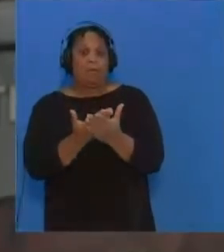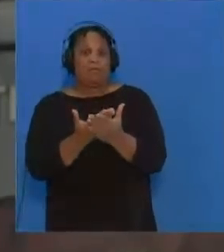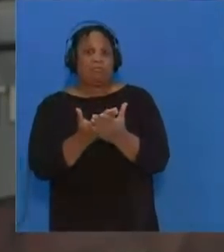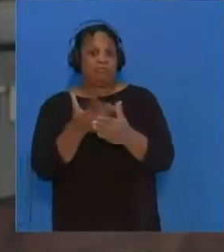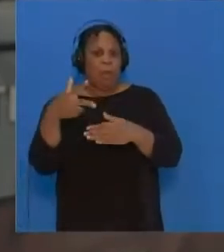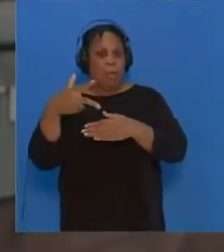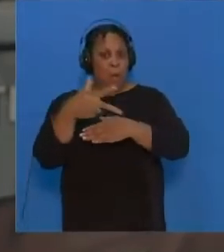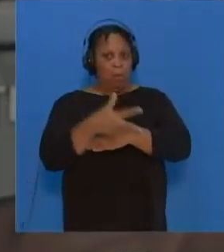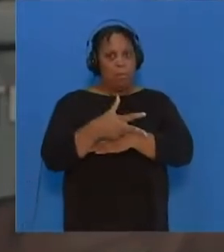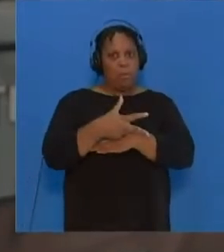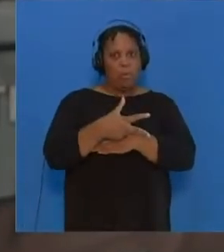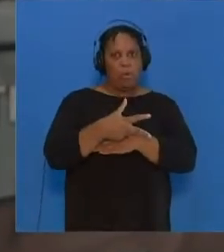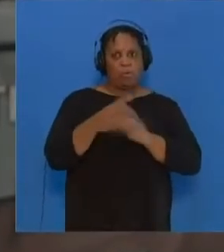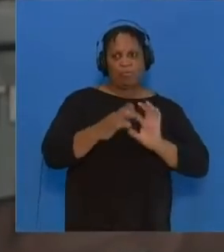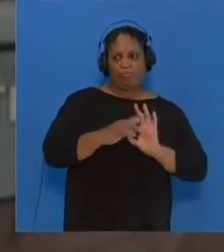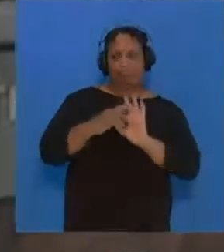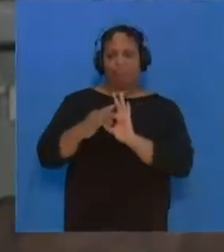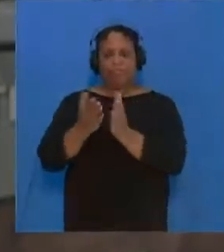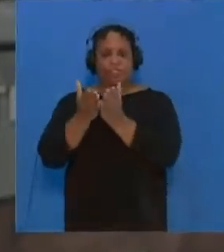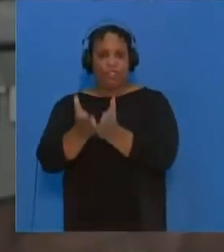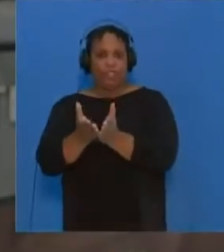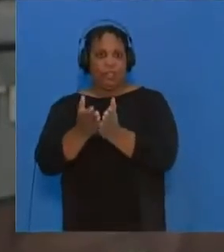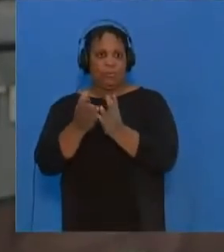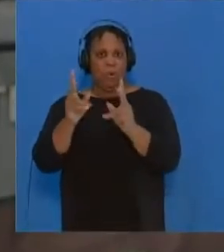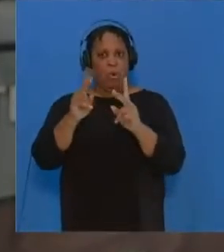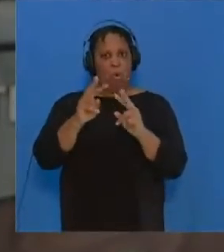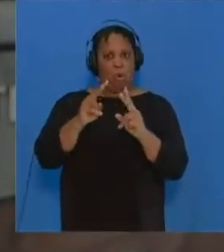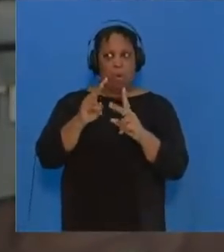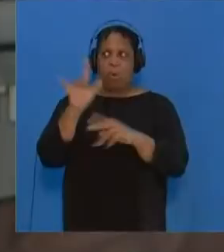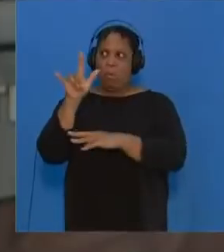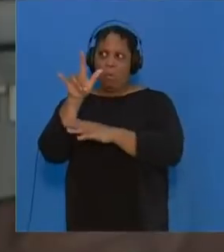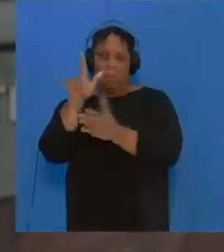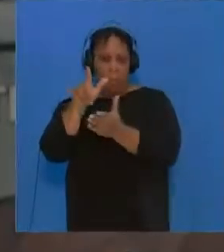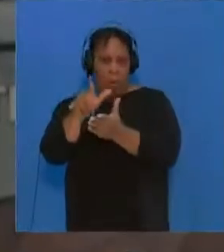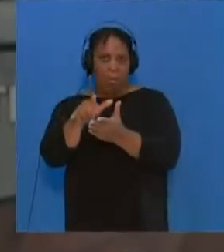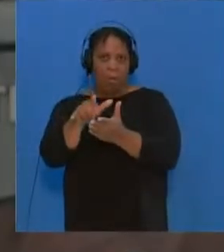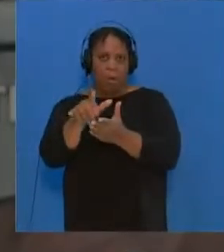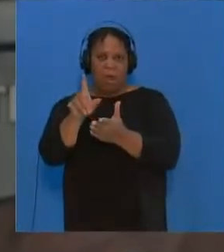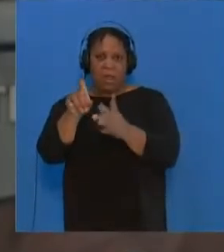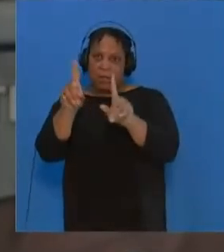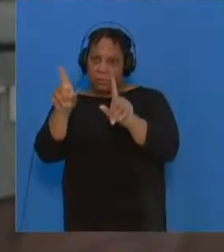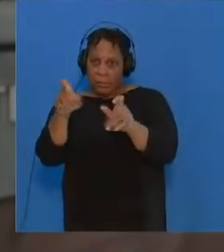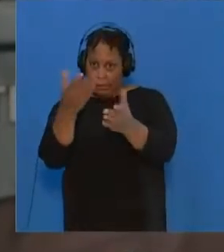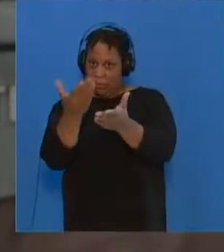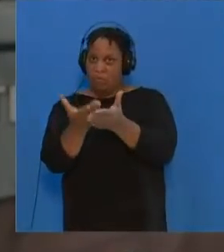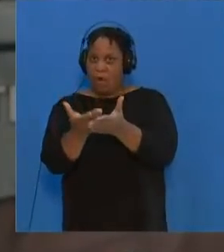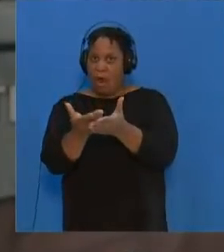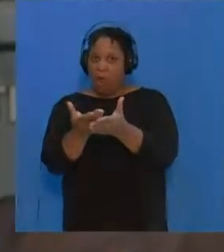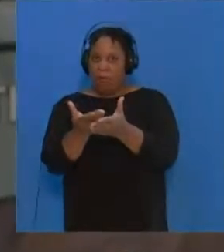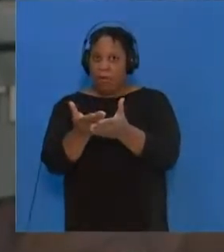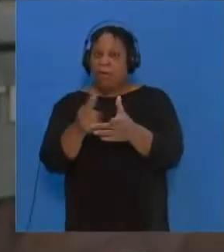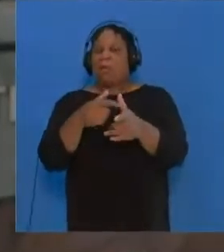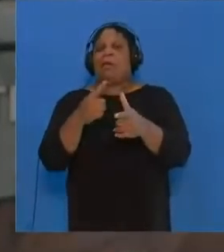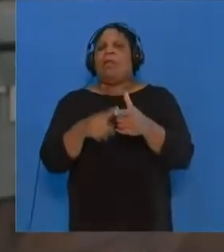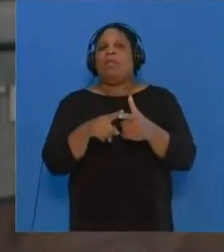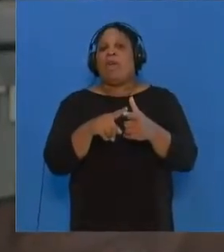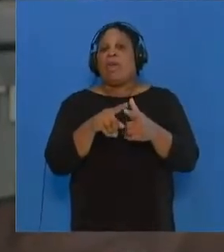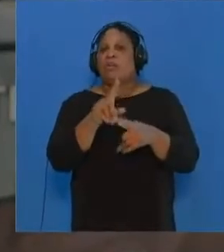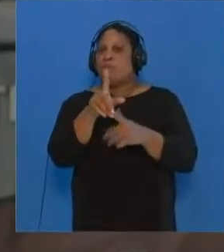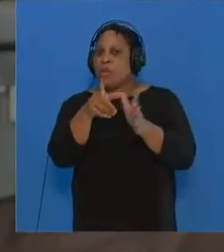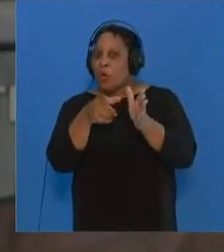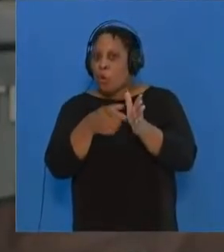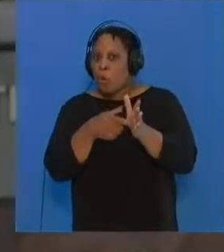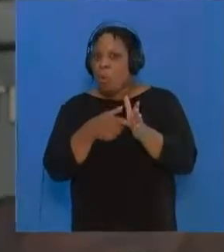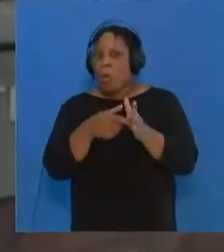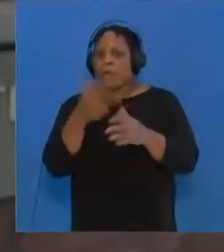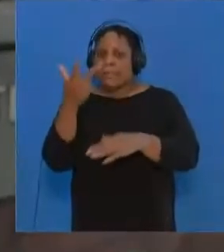port with respect to a ship or alternatively through the airport. You must test on arrival. You will then be required to test again